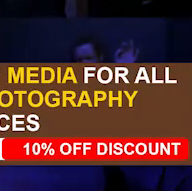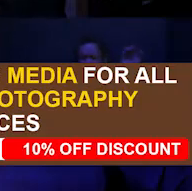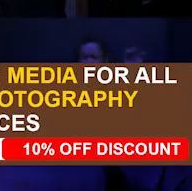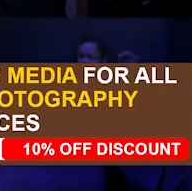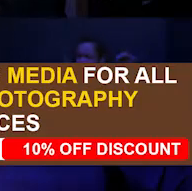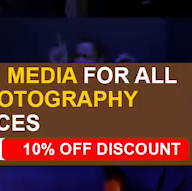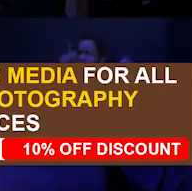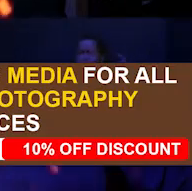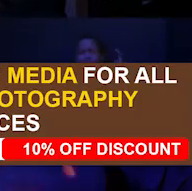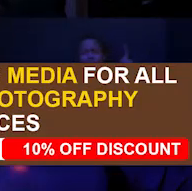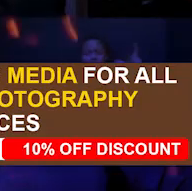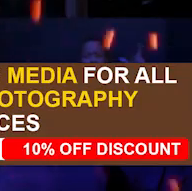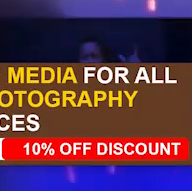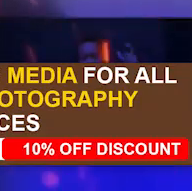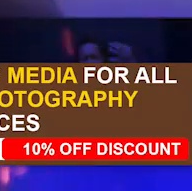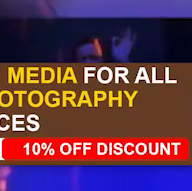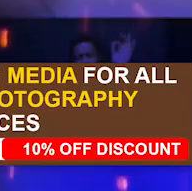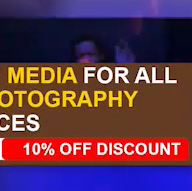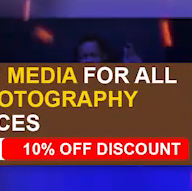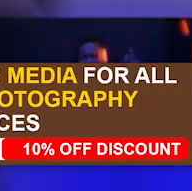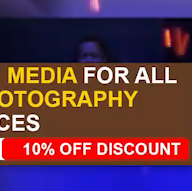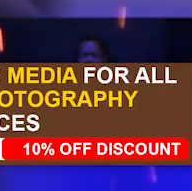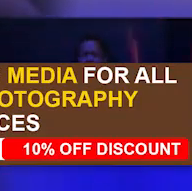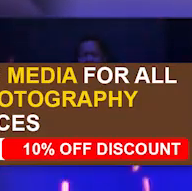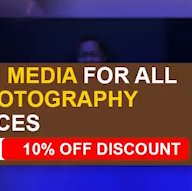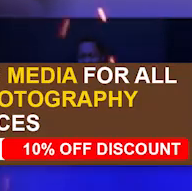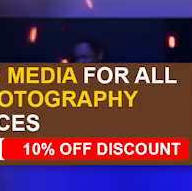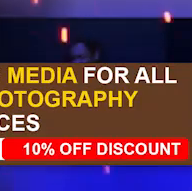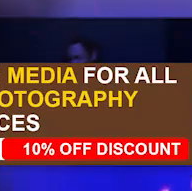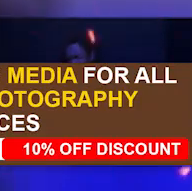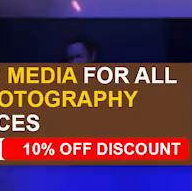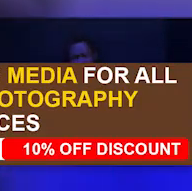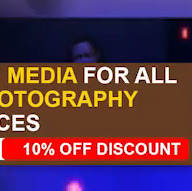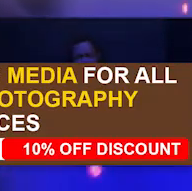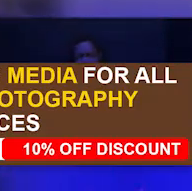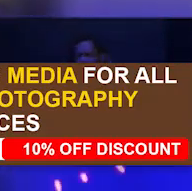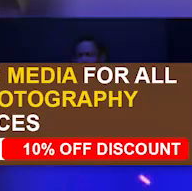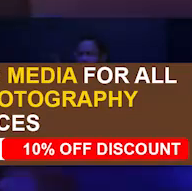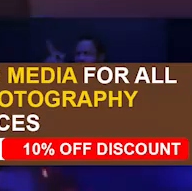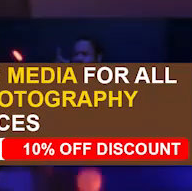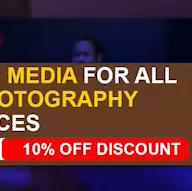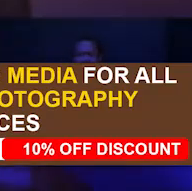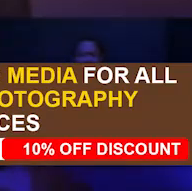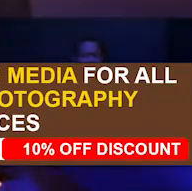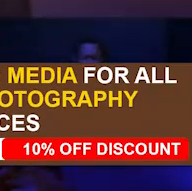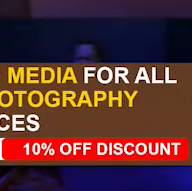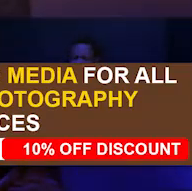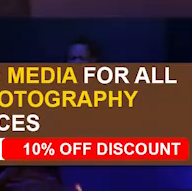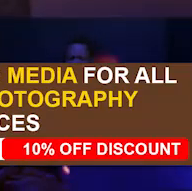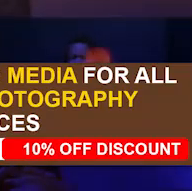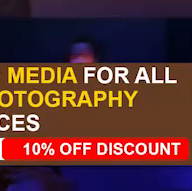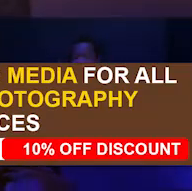There is none that can be compared unto you. No name, O God. You are all in all. Blessed be you, O